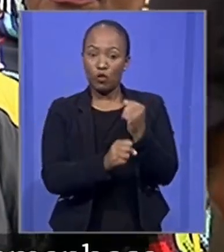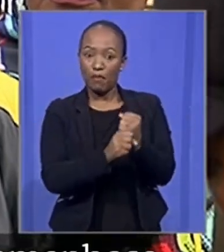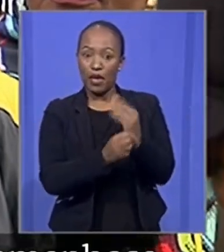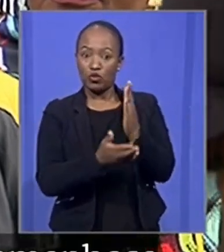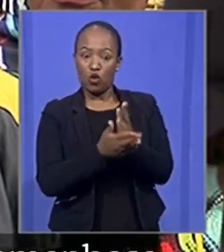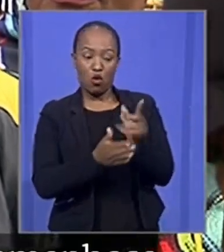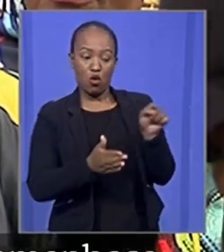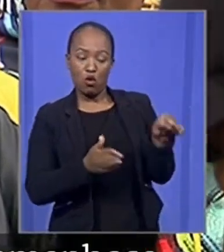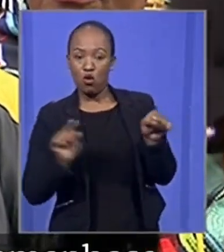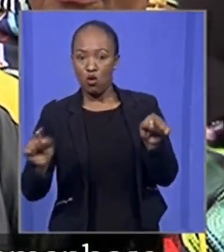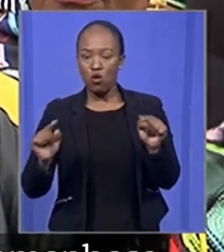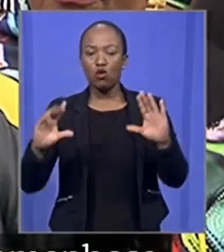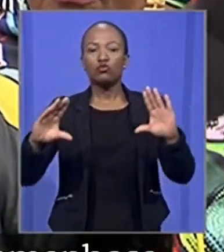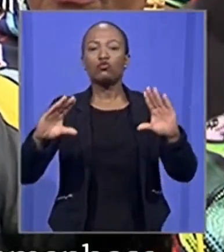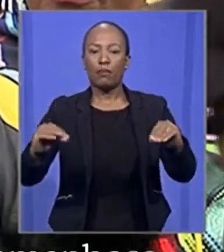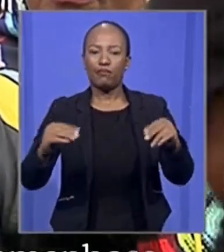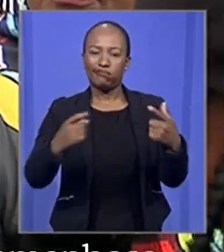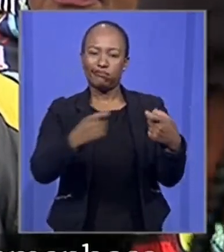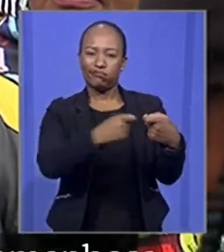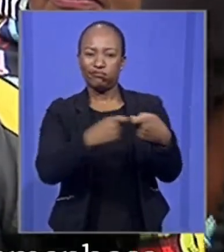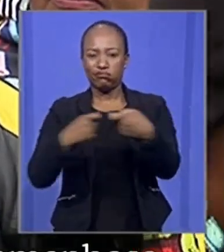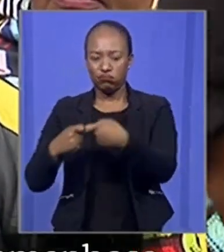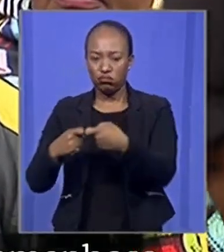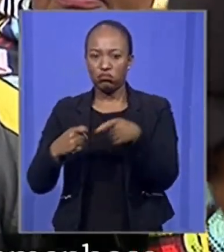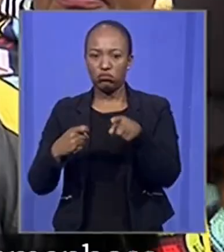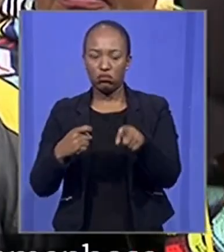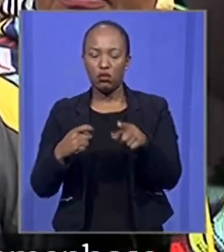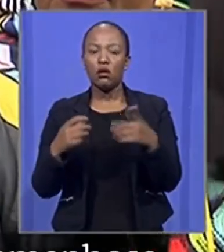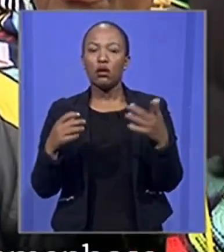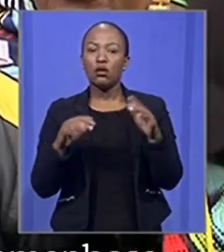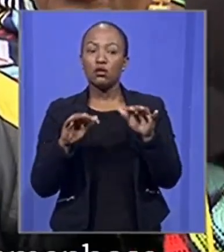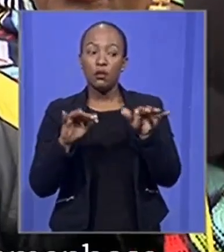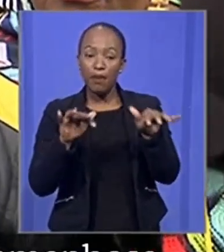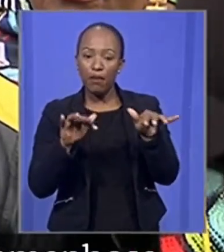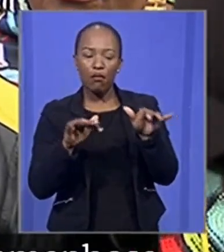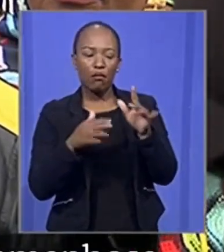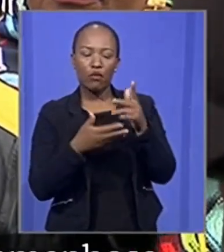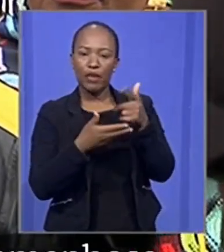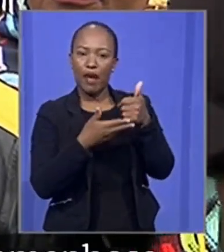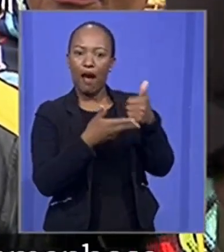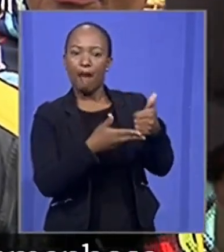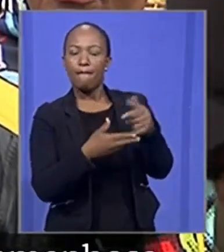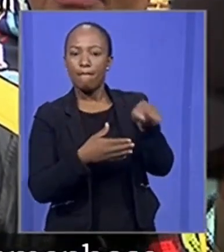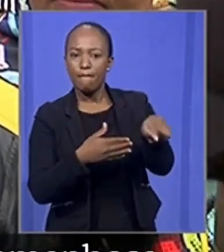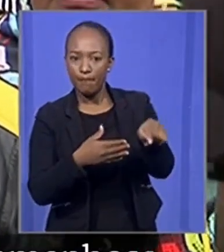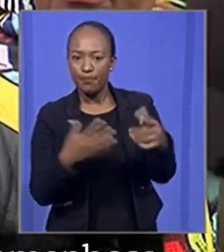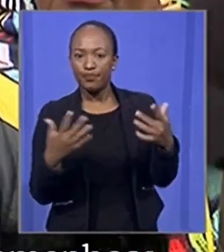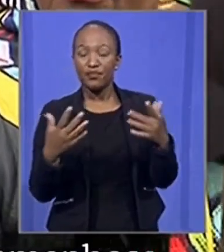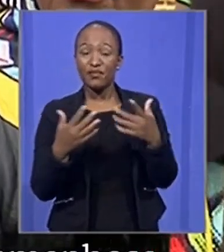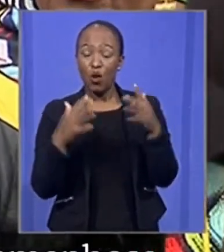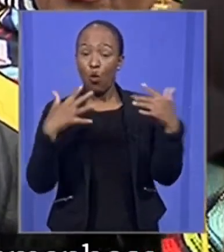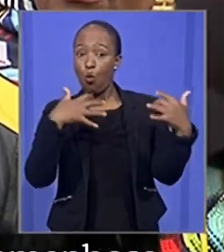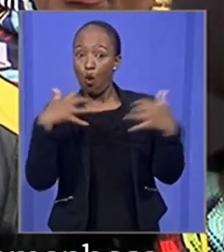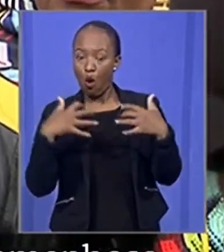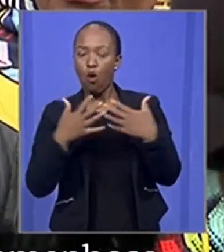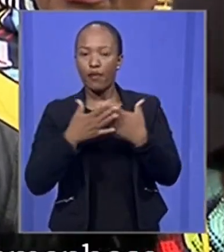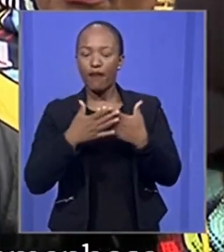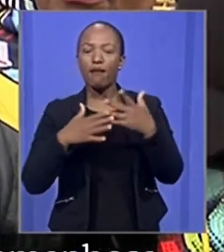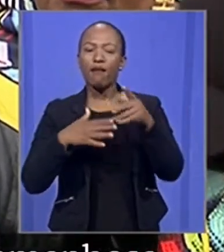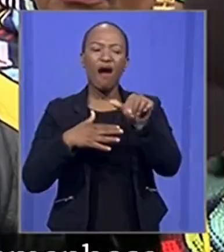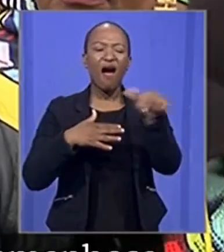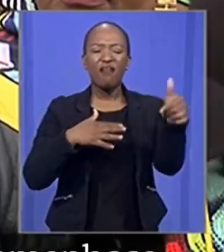is a ceasefire and humanitarian assistance, the war would soon escalate beyond the